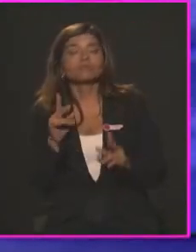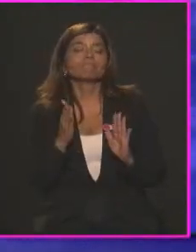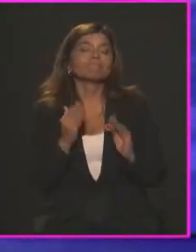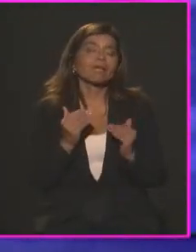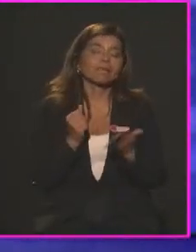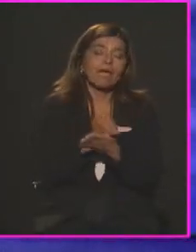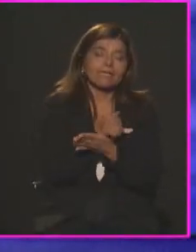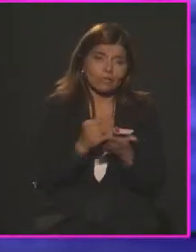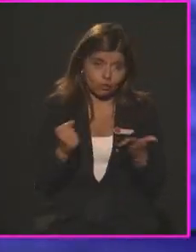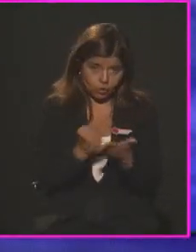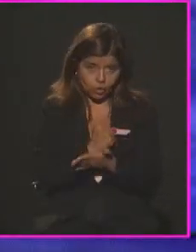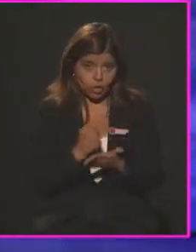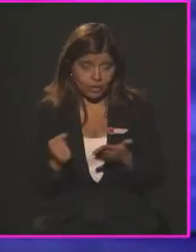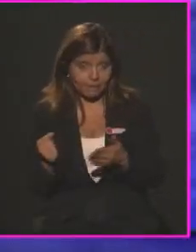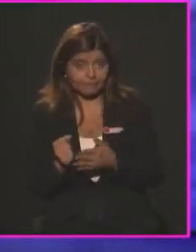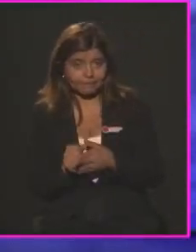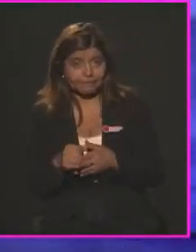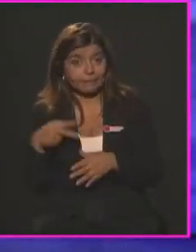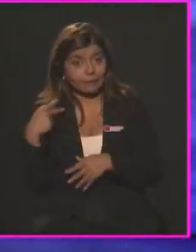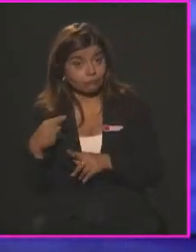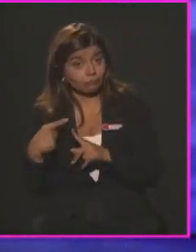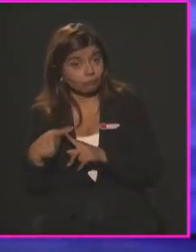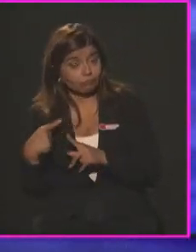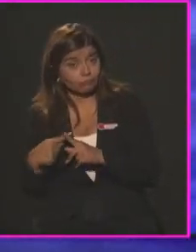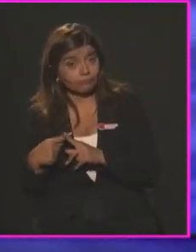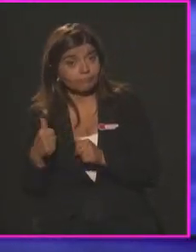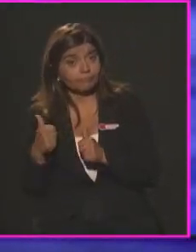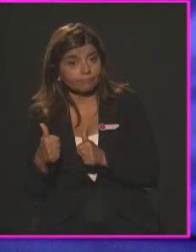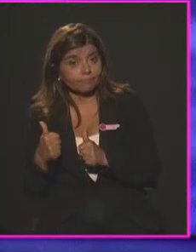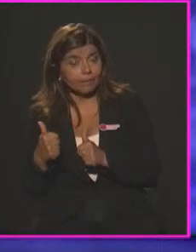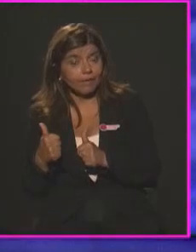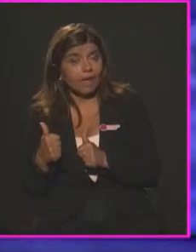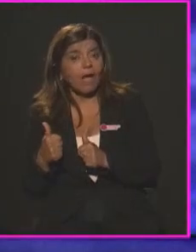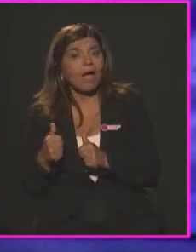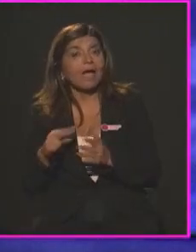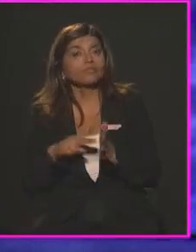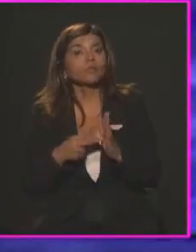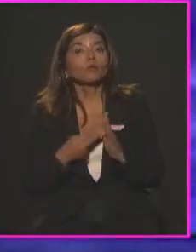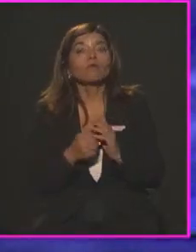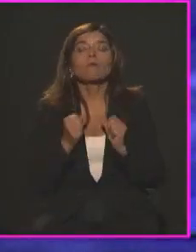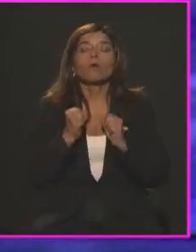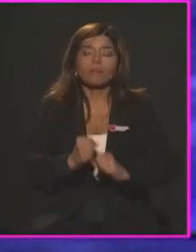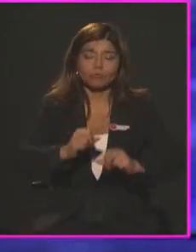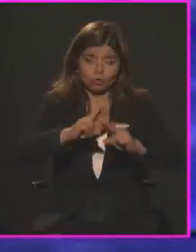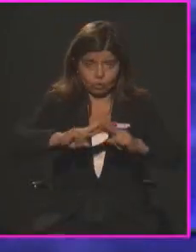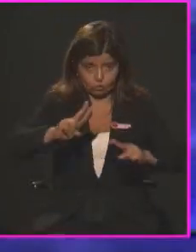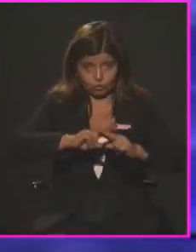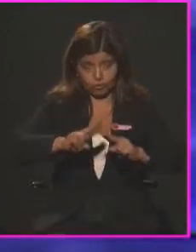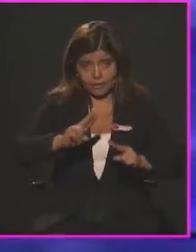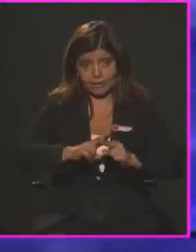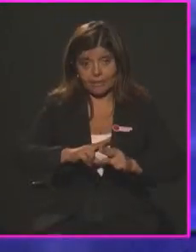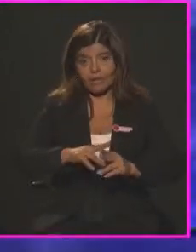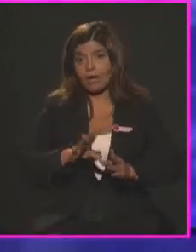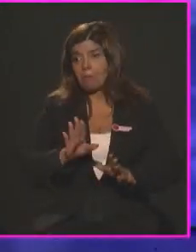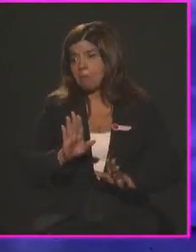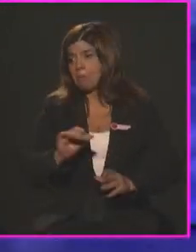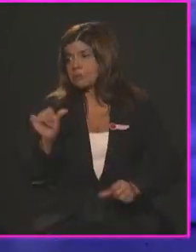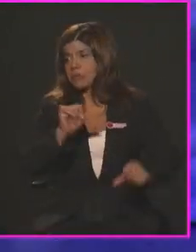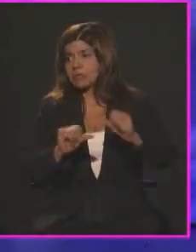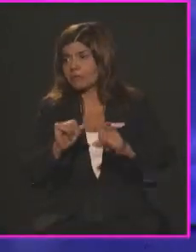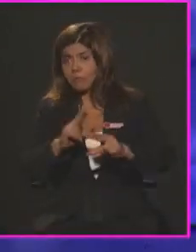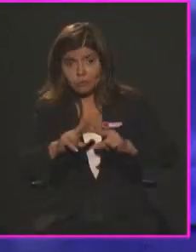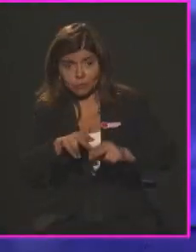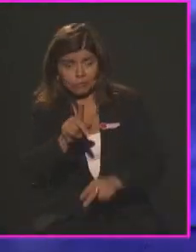The good news is that it is a solvable problem. It doesn't take rocket science, and many of the solutions are actually common